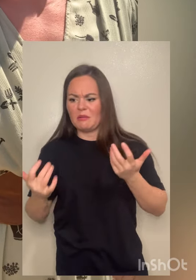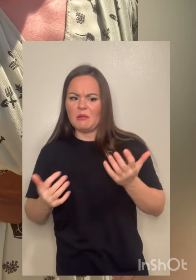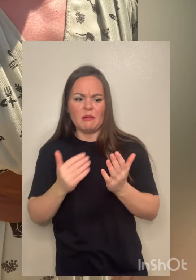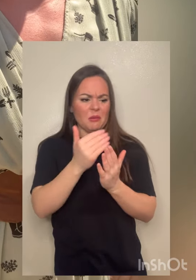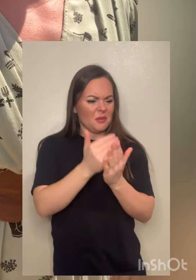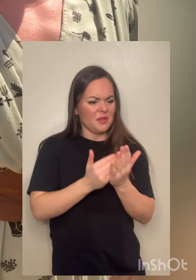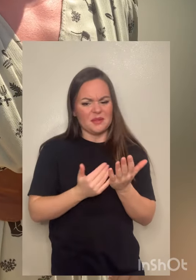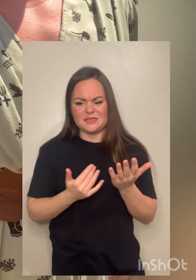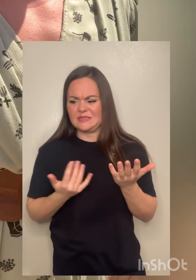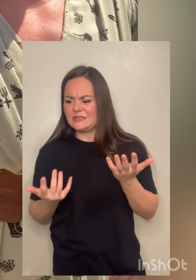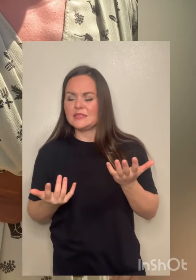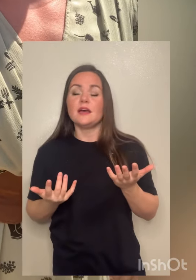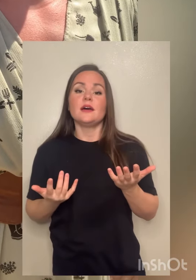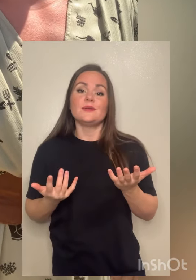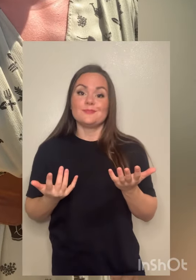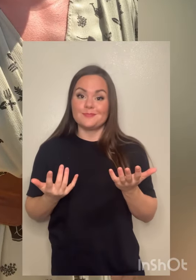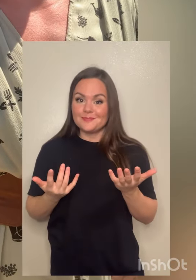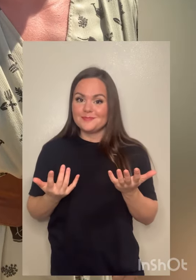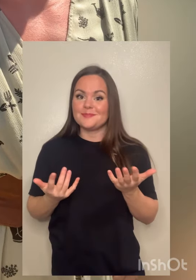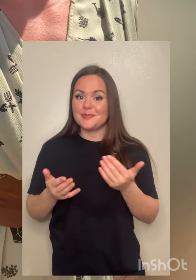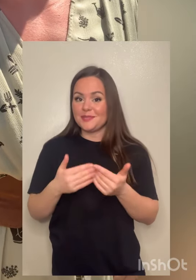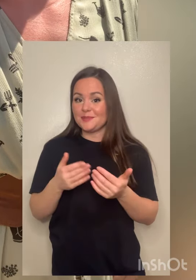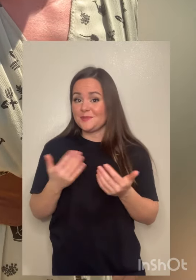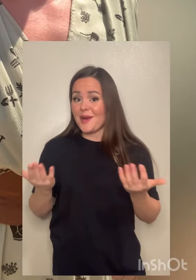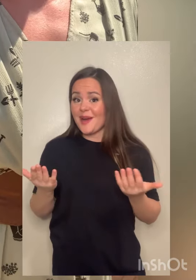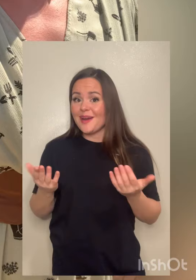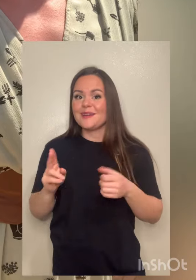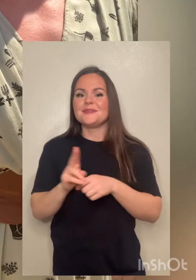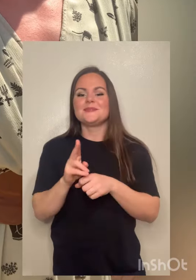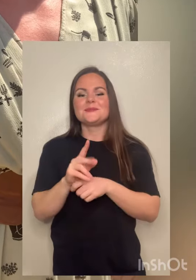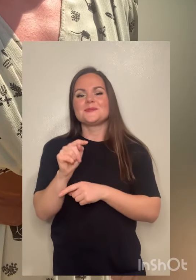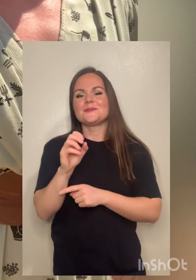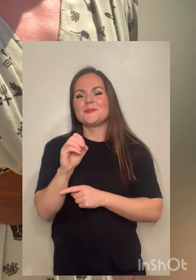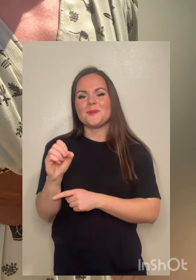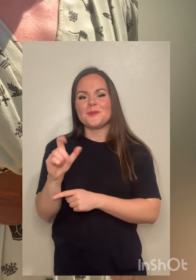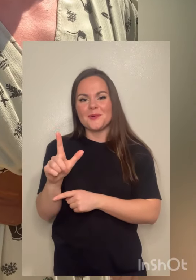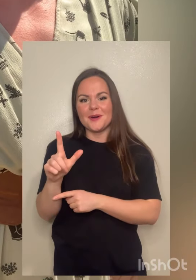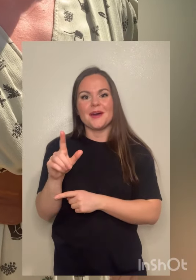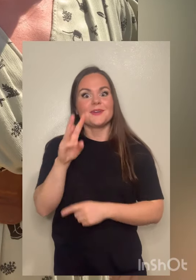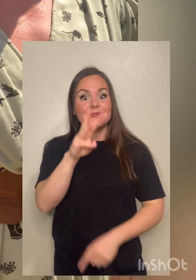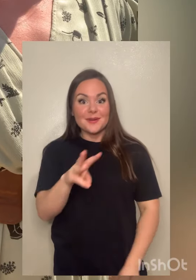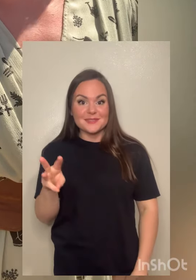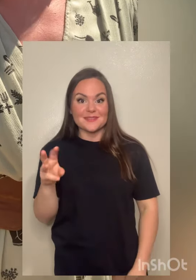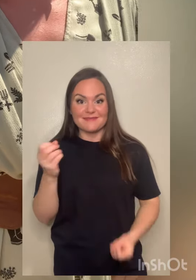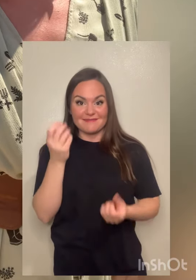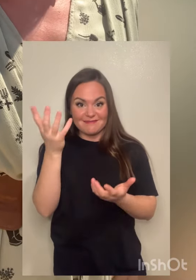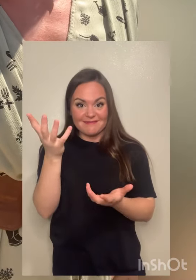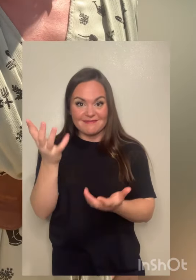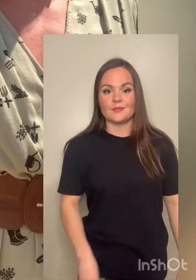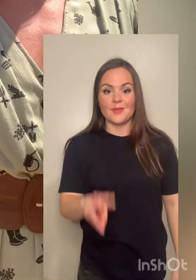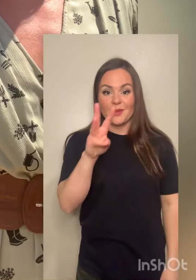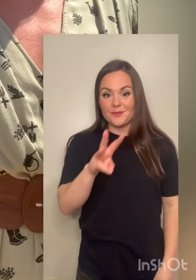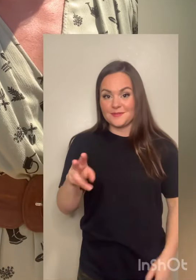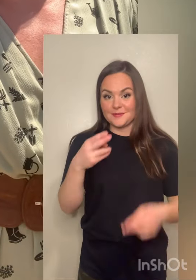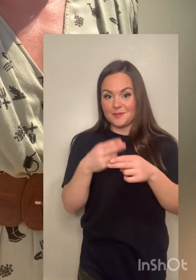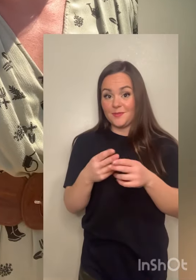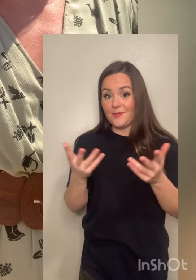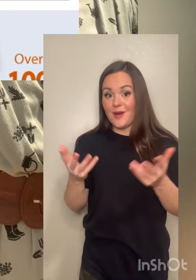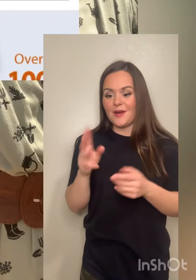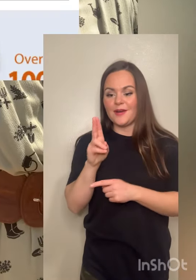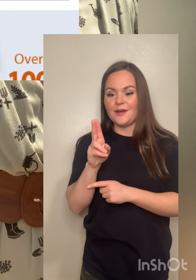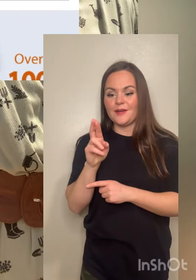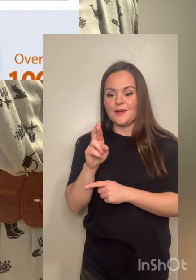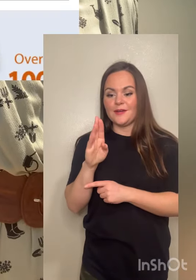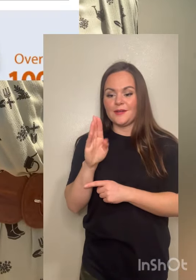gardening, and it's going to be too hard to memorize anyways. So what I like to use is this awesome tool